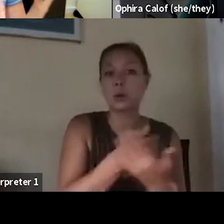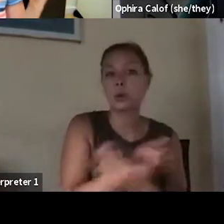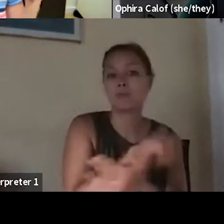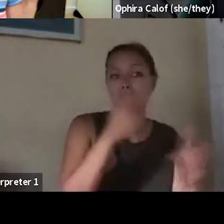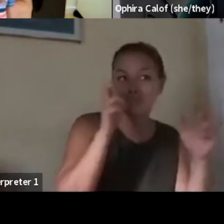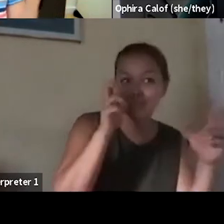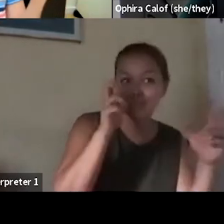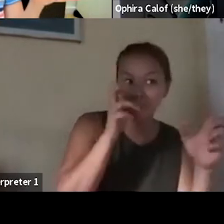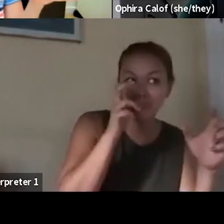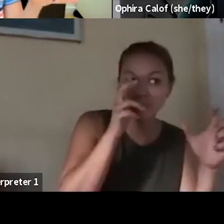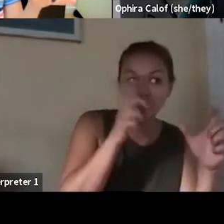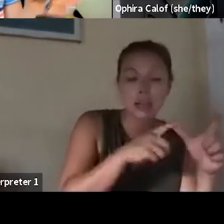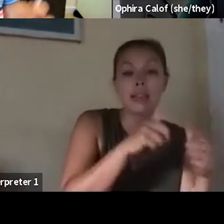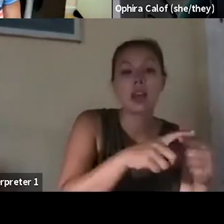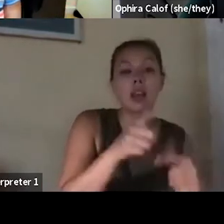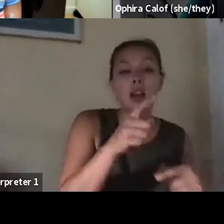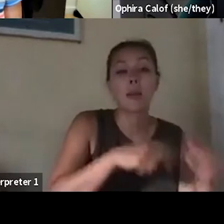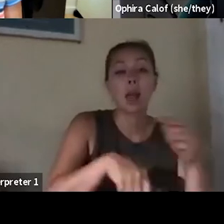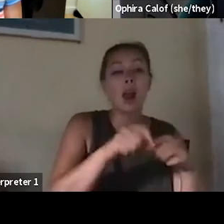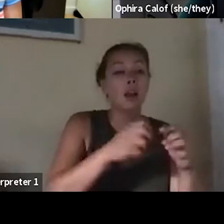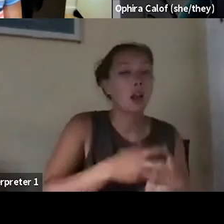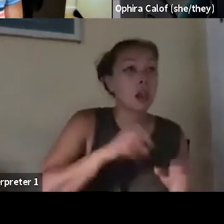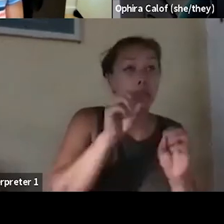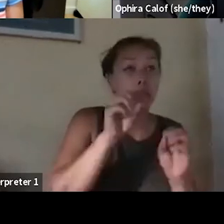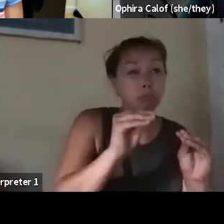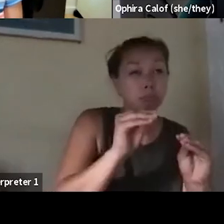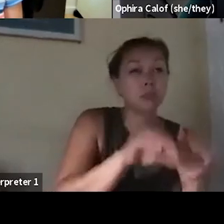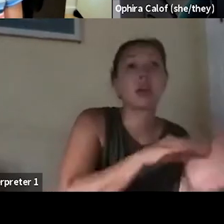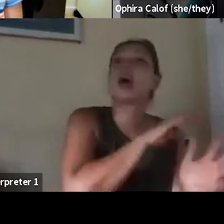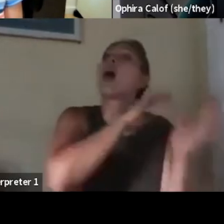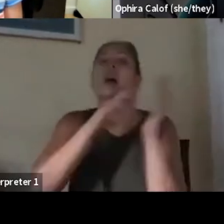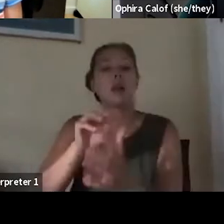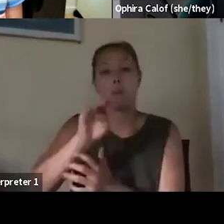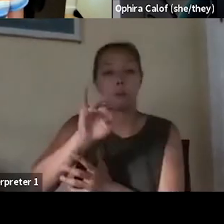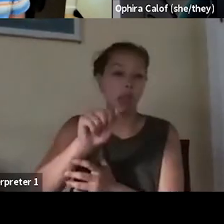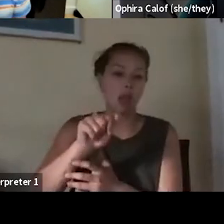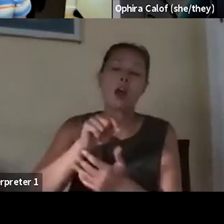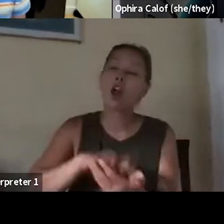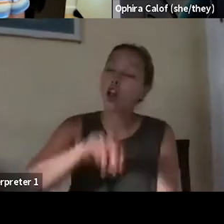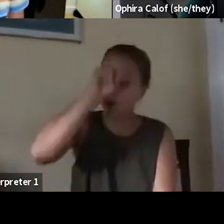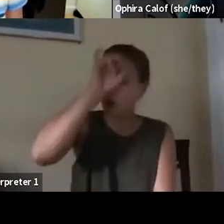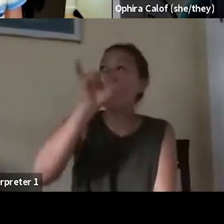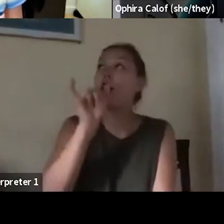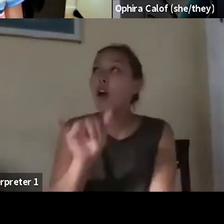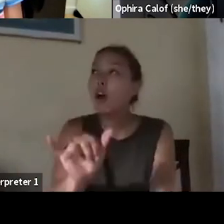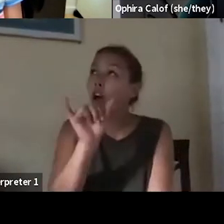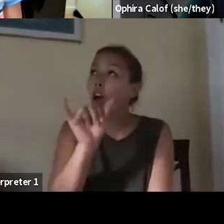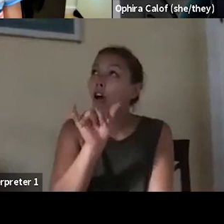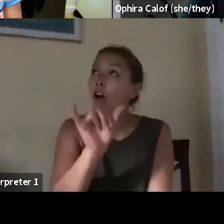her lesson. And our first season is over 13 episodes. By the end of the 13th episode, we find the red